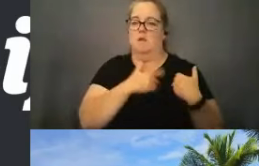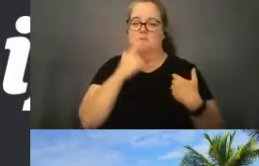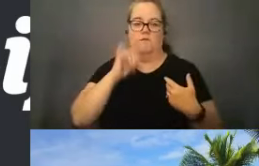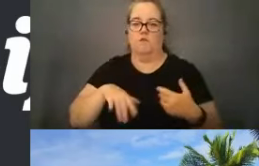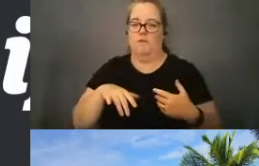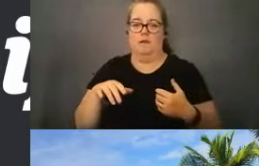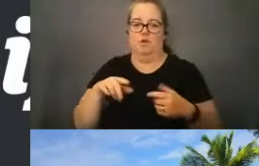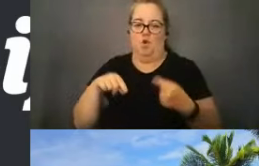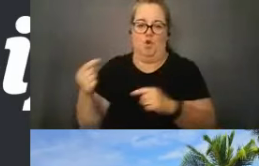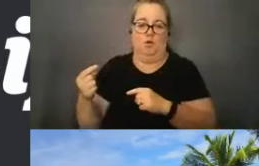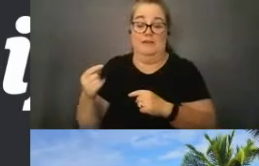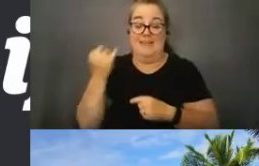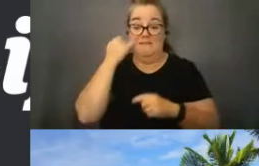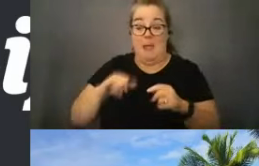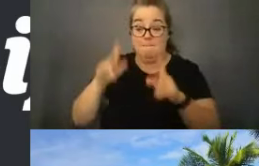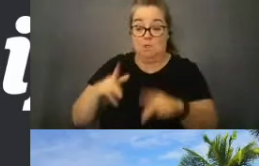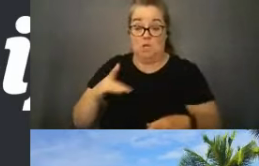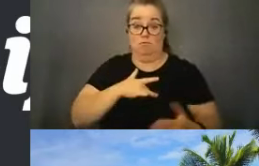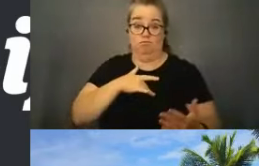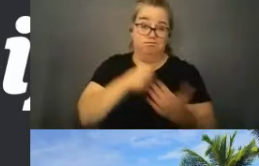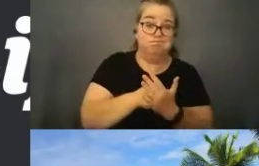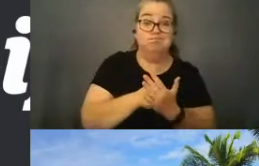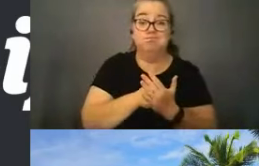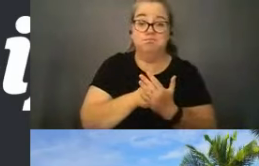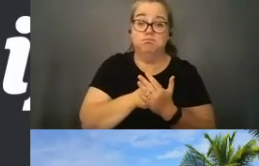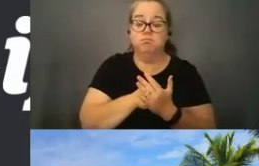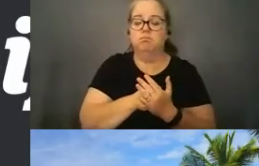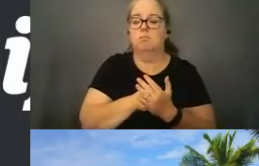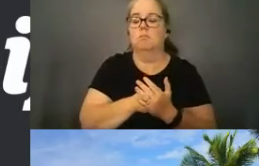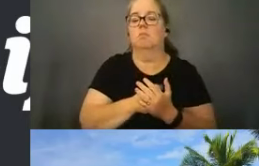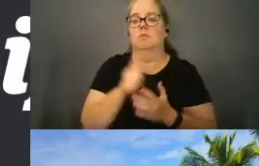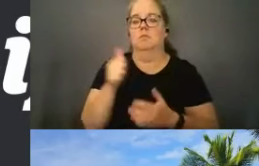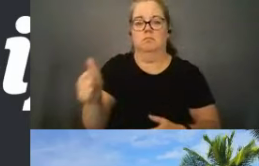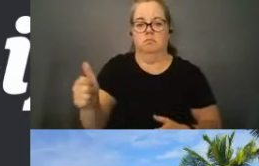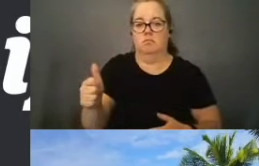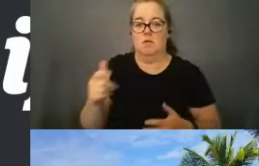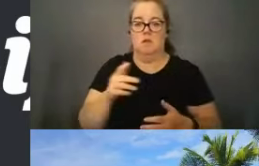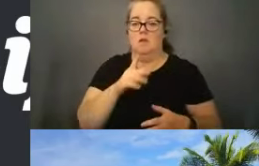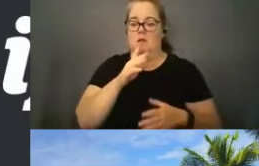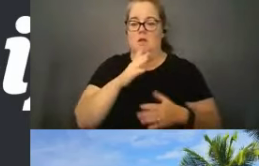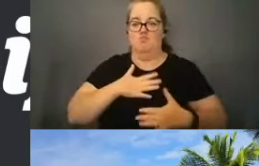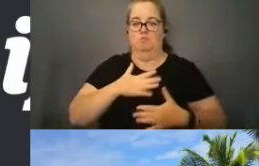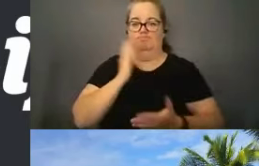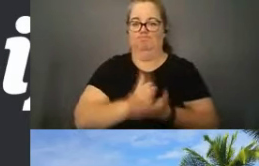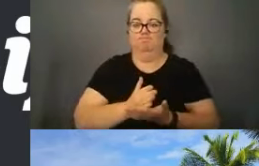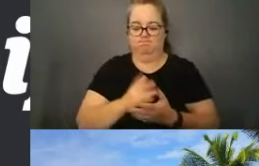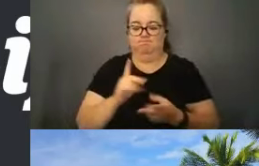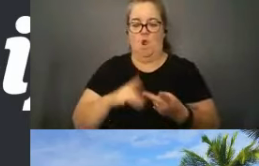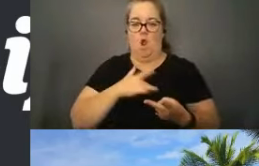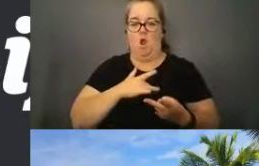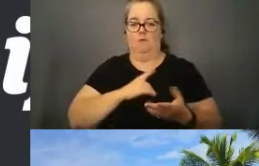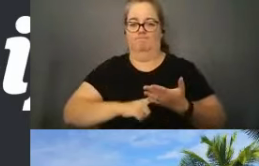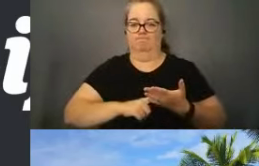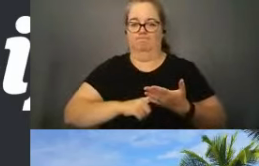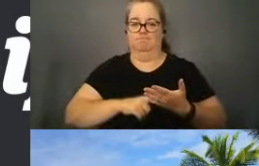person is in cardiac arrest, they are not breathing, their heart is not working,